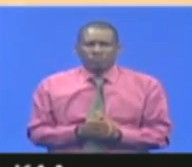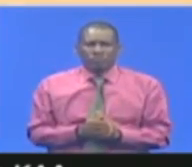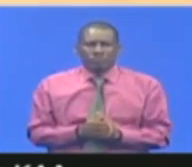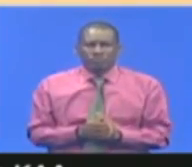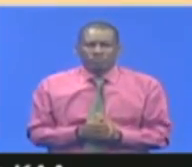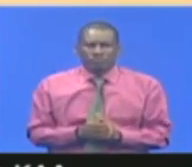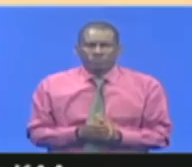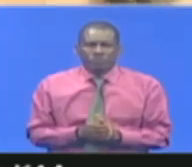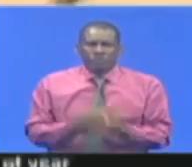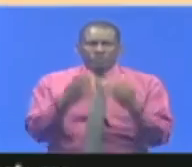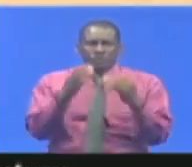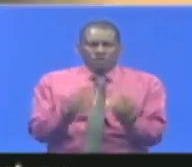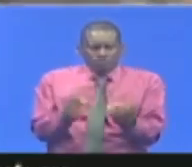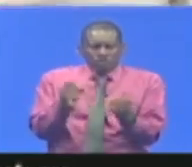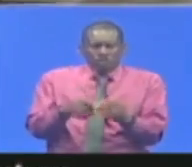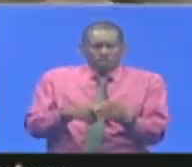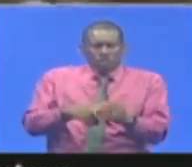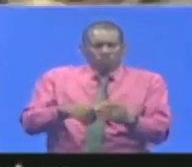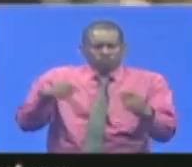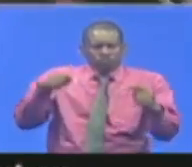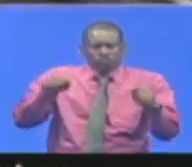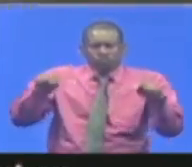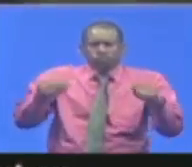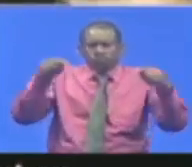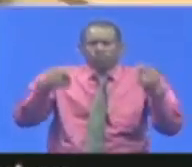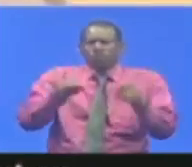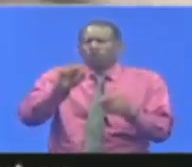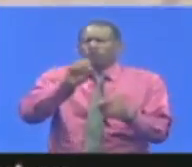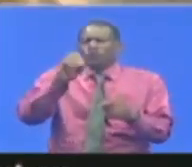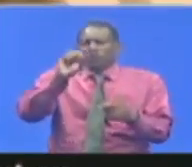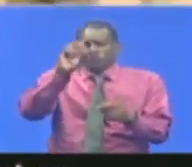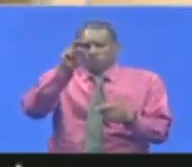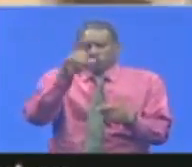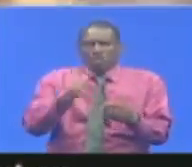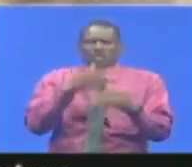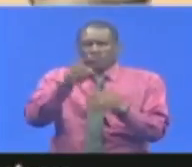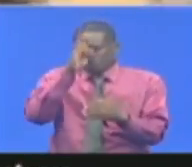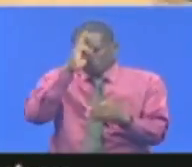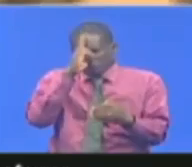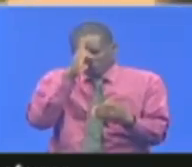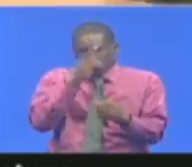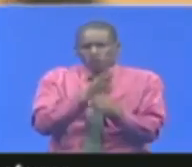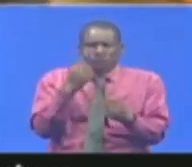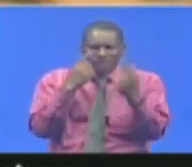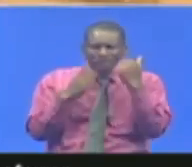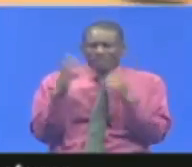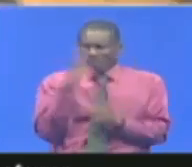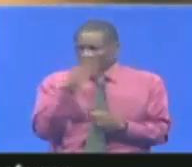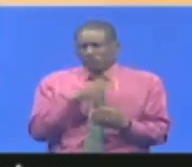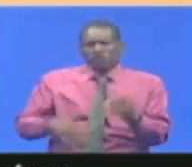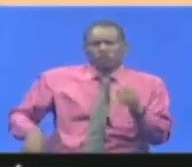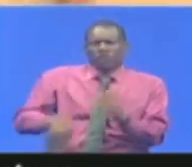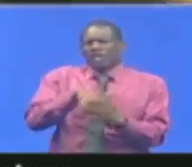The ouster of Sossion comes a day after police were forced to use tear gas to disperse a group of rowdy youths who stormed KNUT